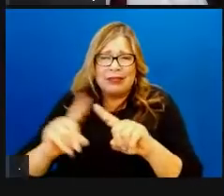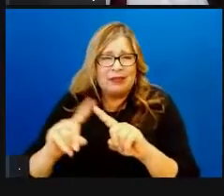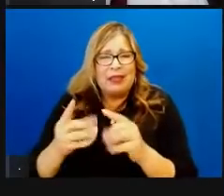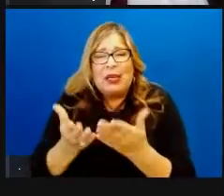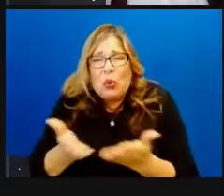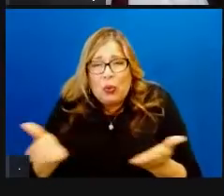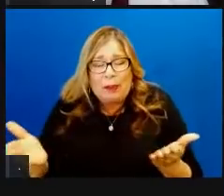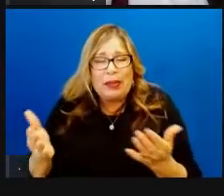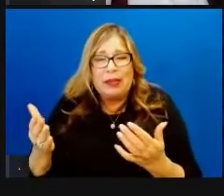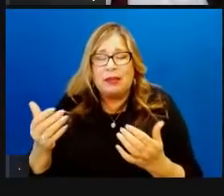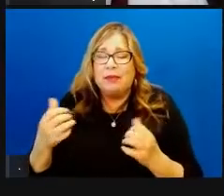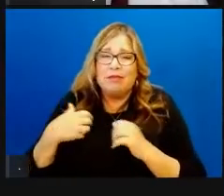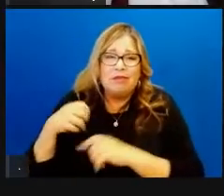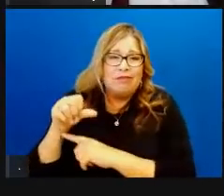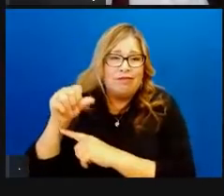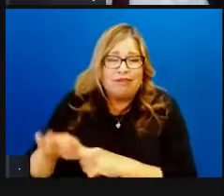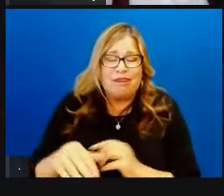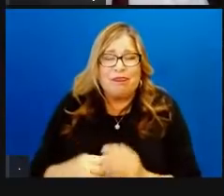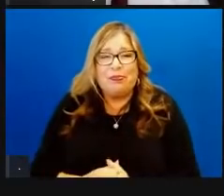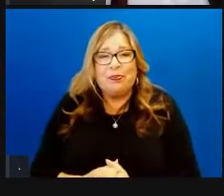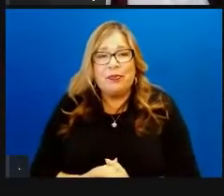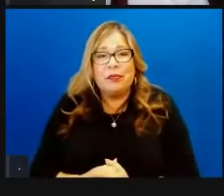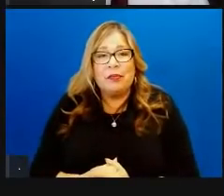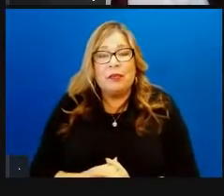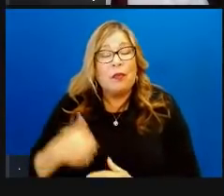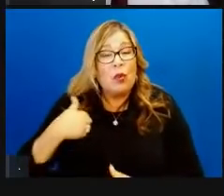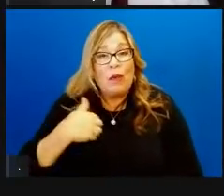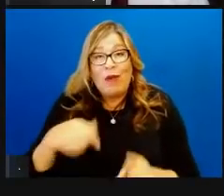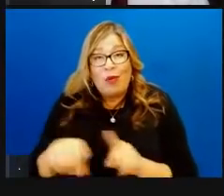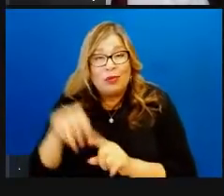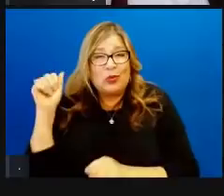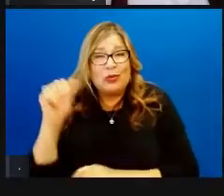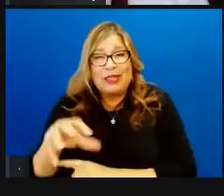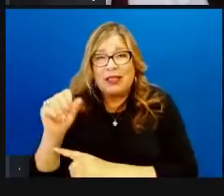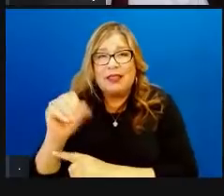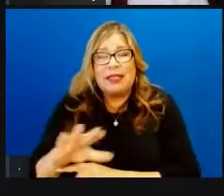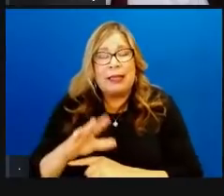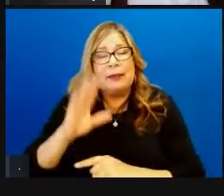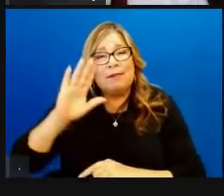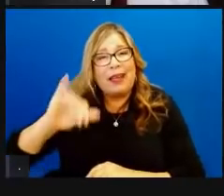$23.5 million high quality masks sent to school staff.